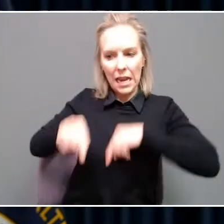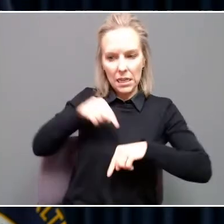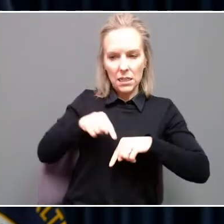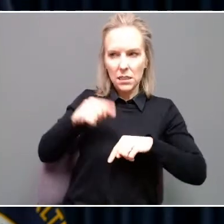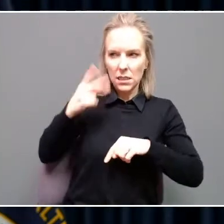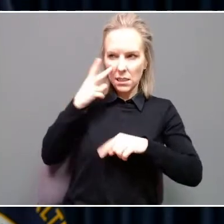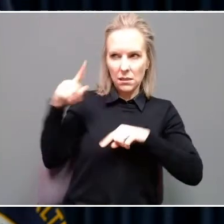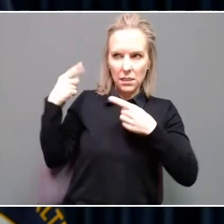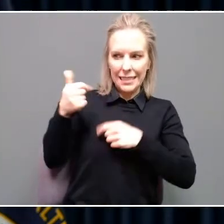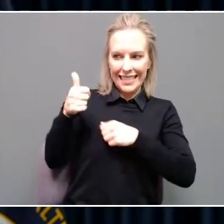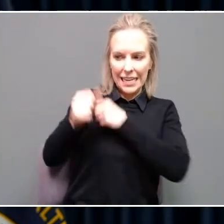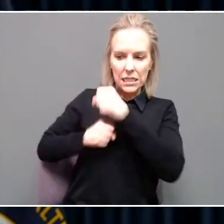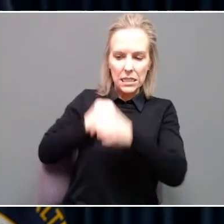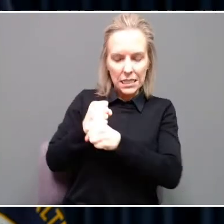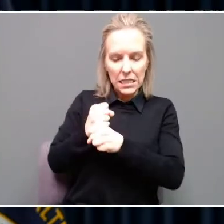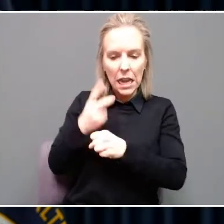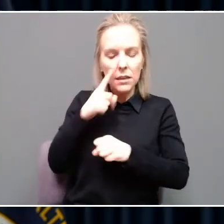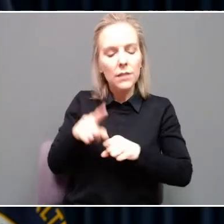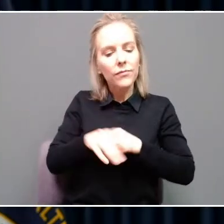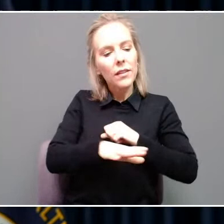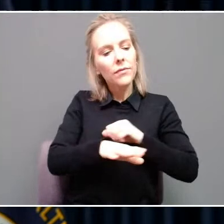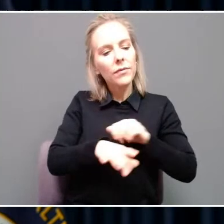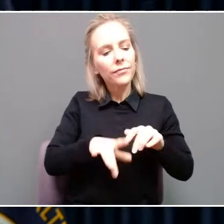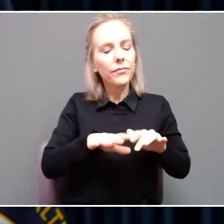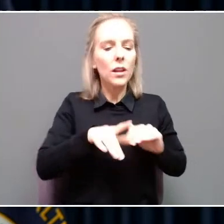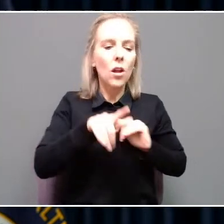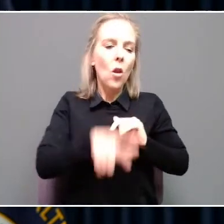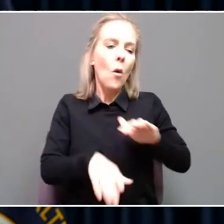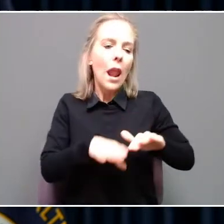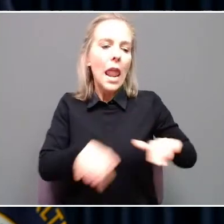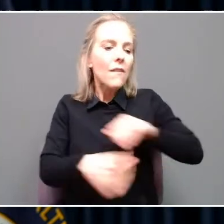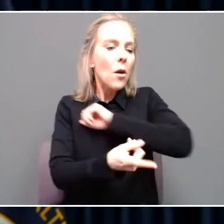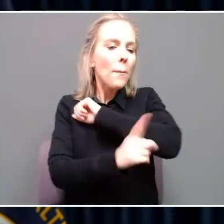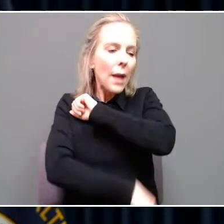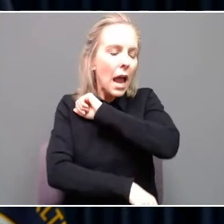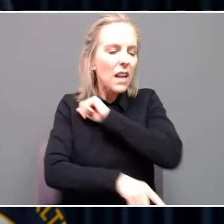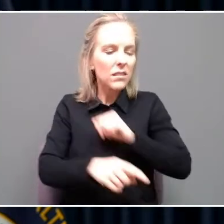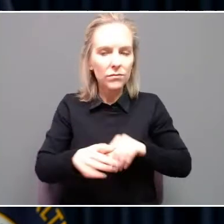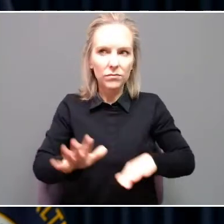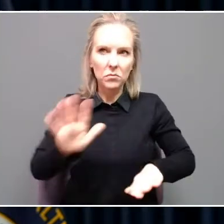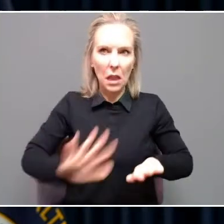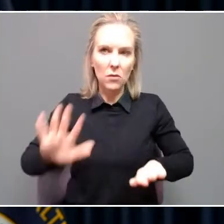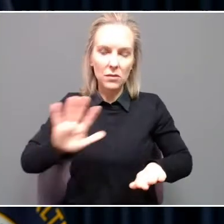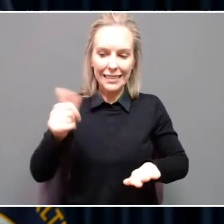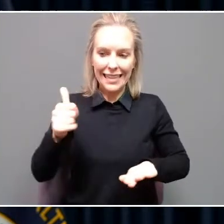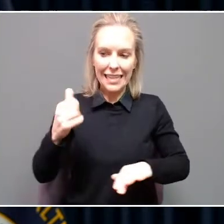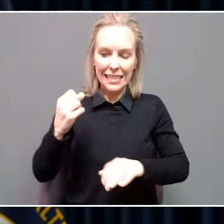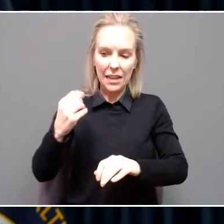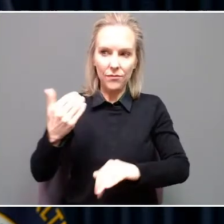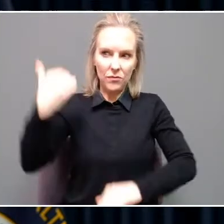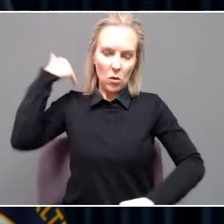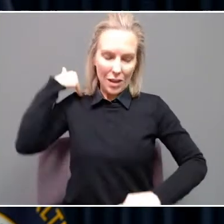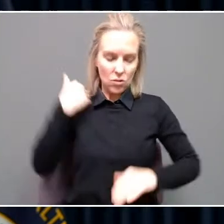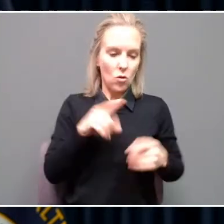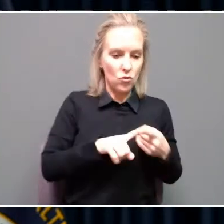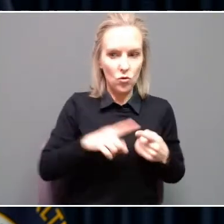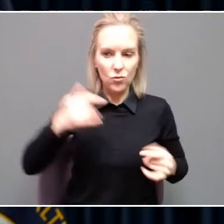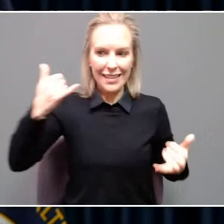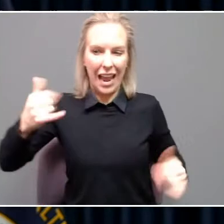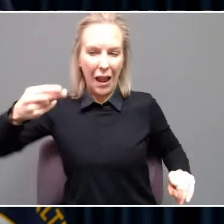the lower level offenses were the majority 10 plus years ago. And now the higher level offenses